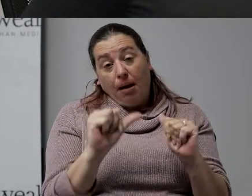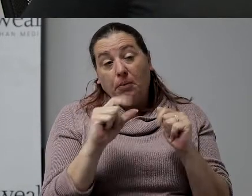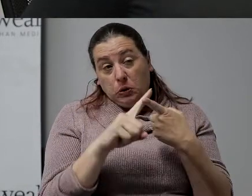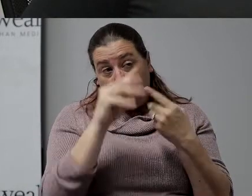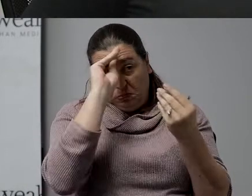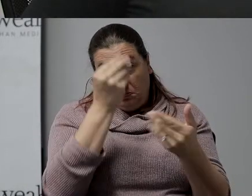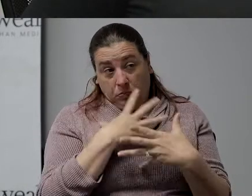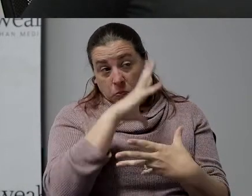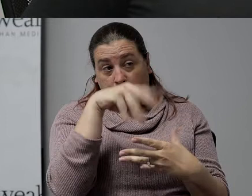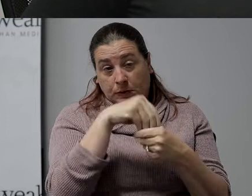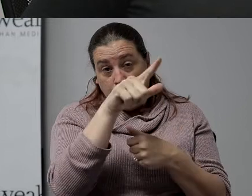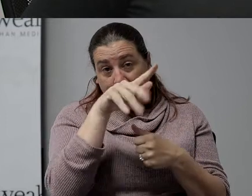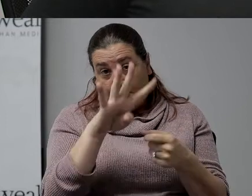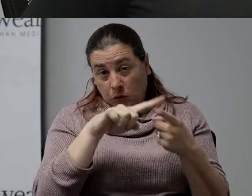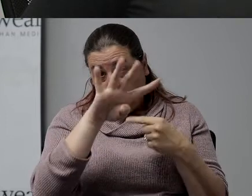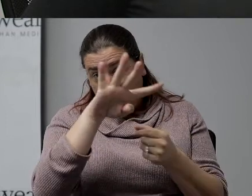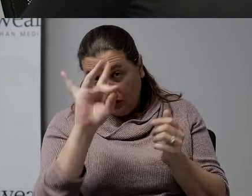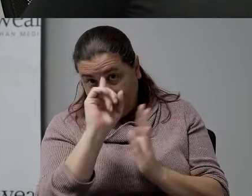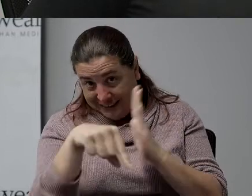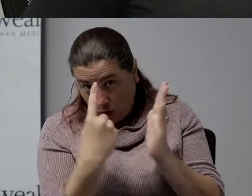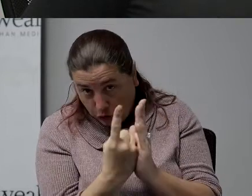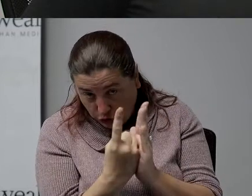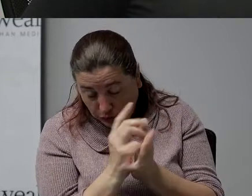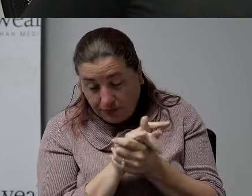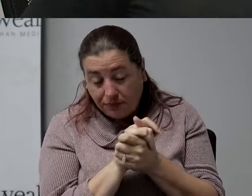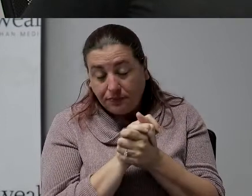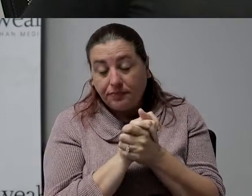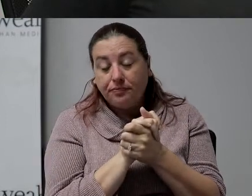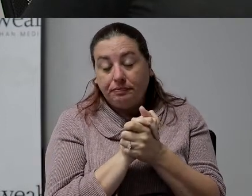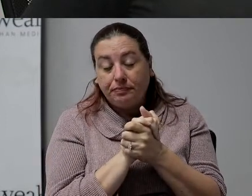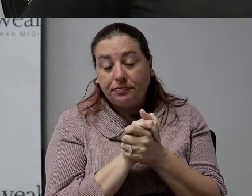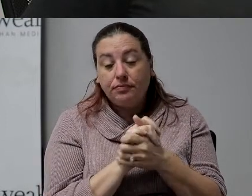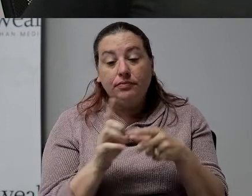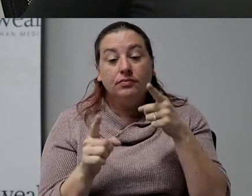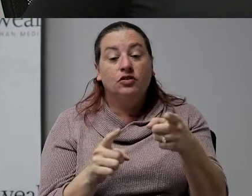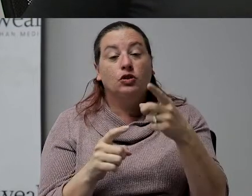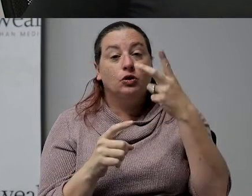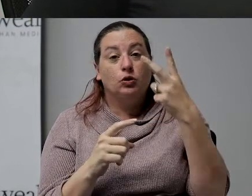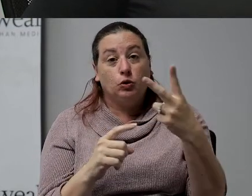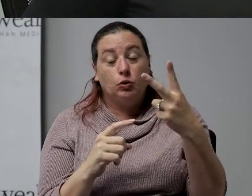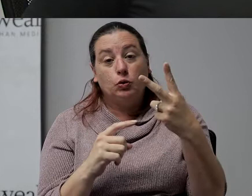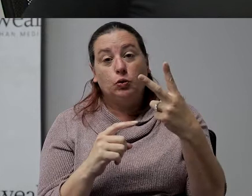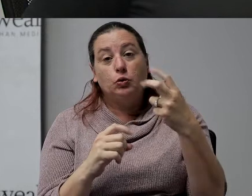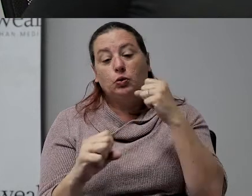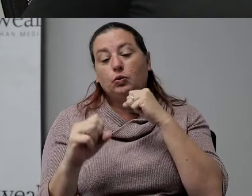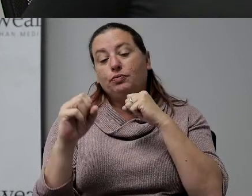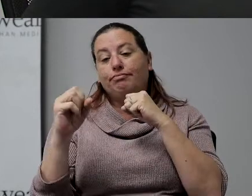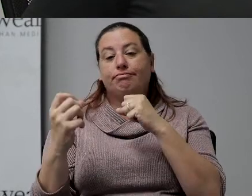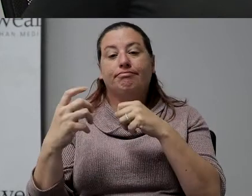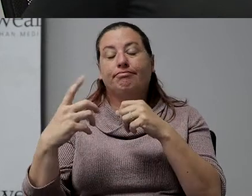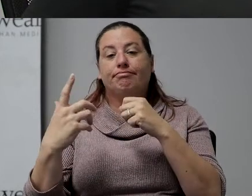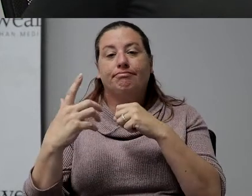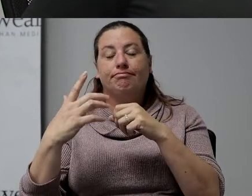24 to 48 hours. There are two commercial labs that have kind of stepped